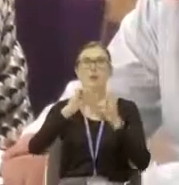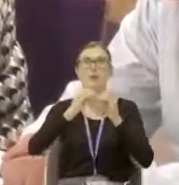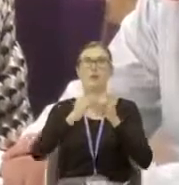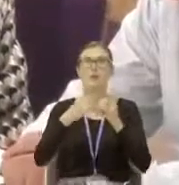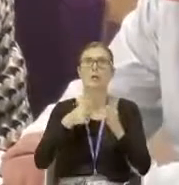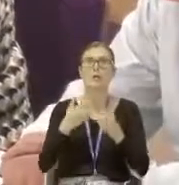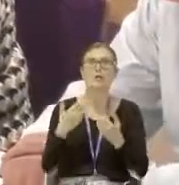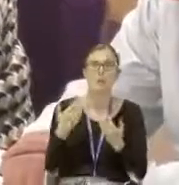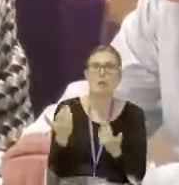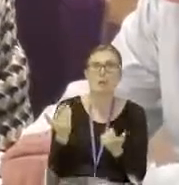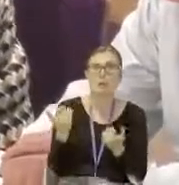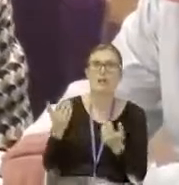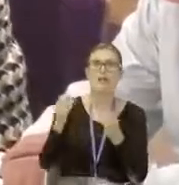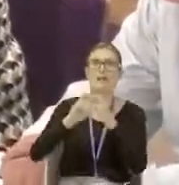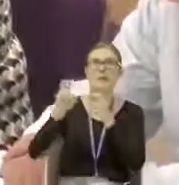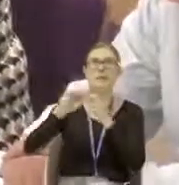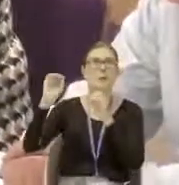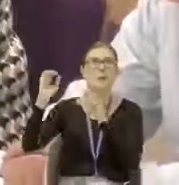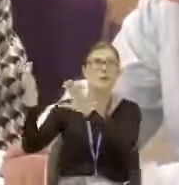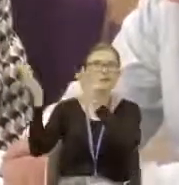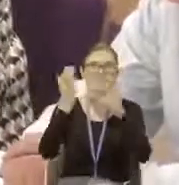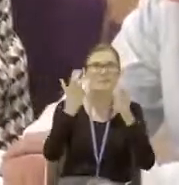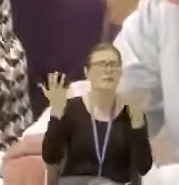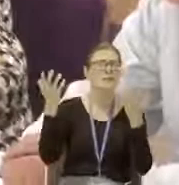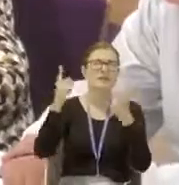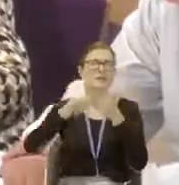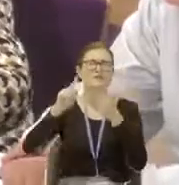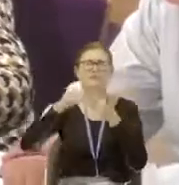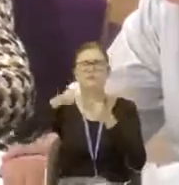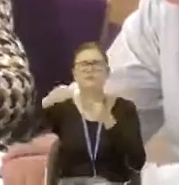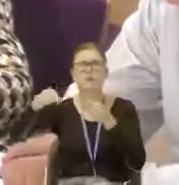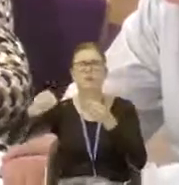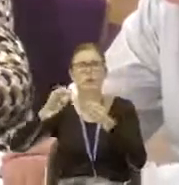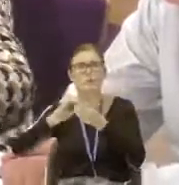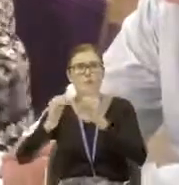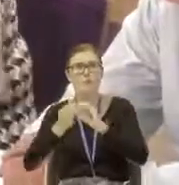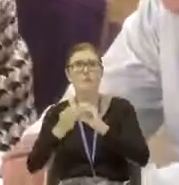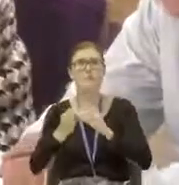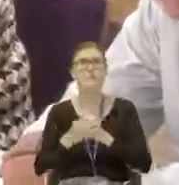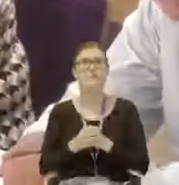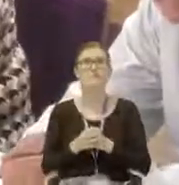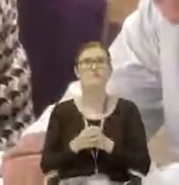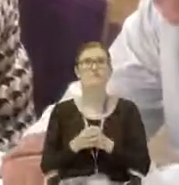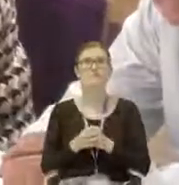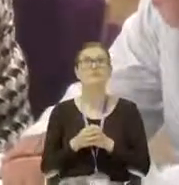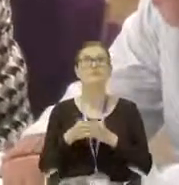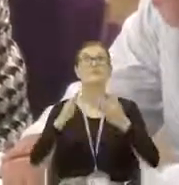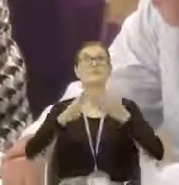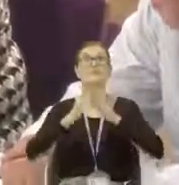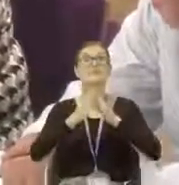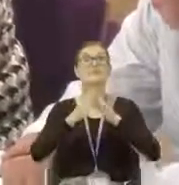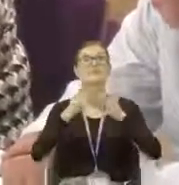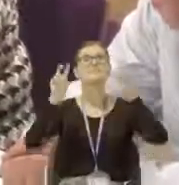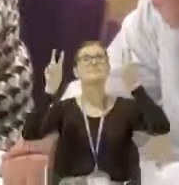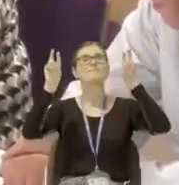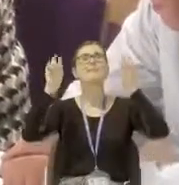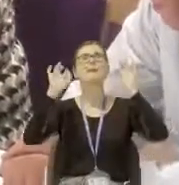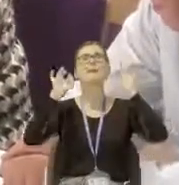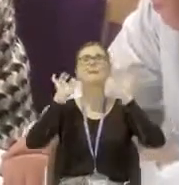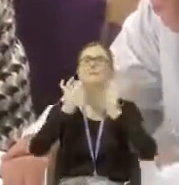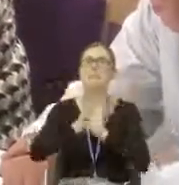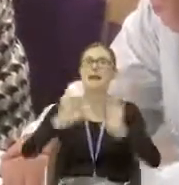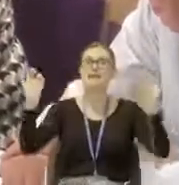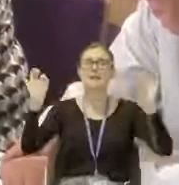freedom. A young man in the shelter of Mariupol wrote in his diary, "You